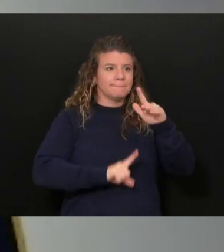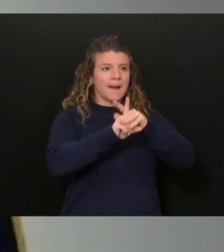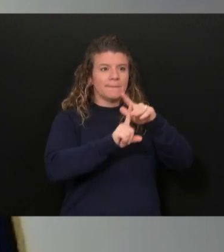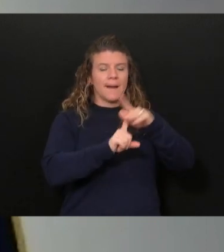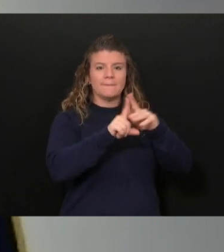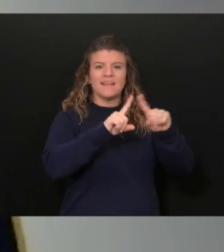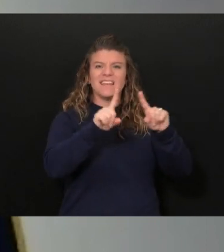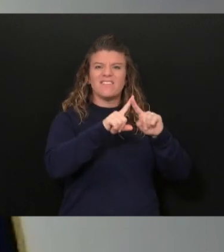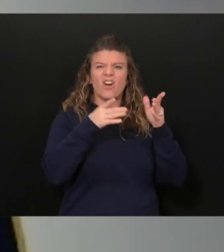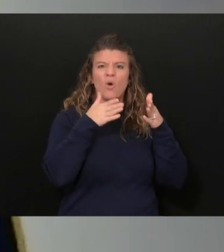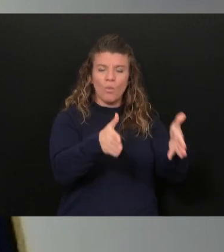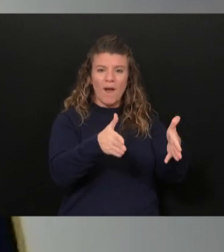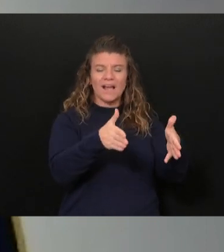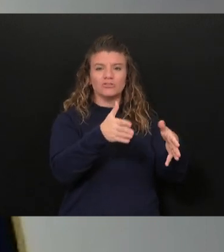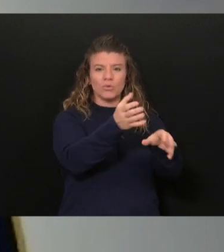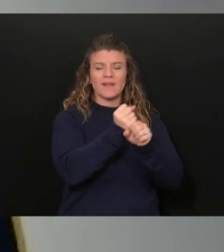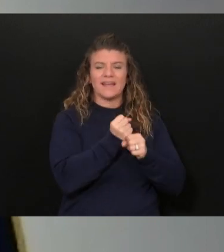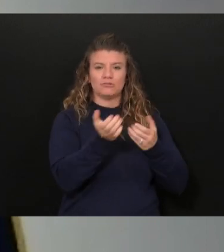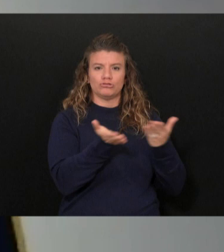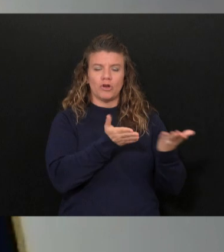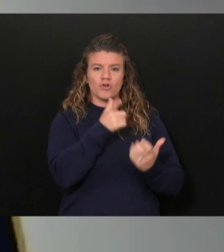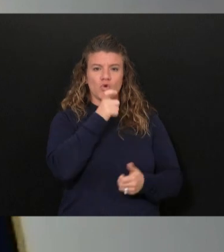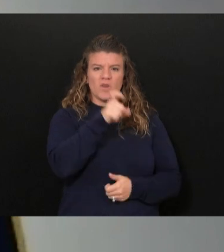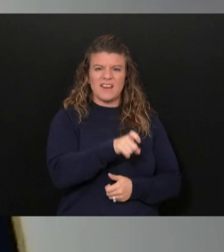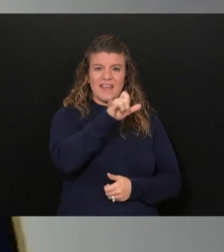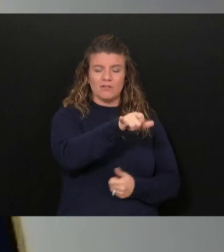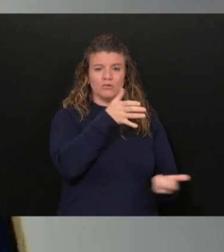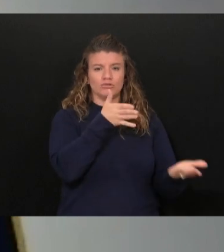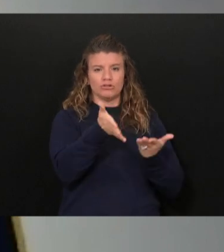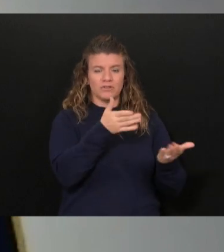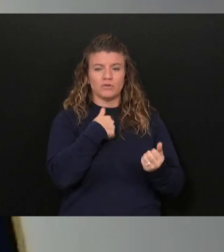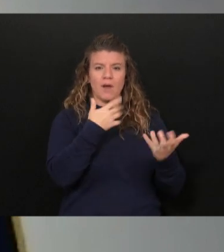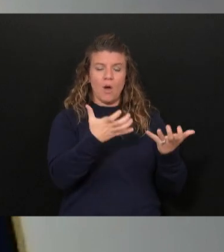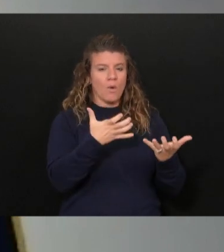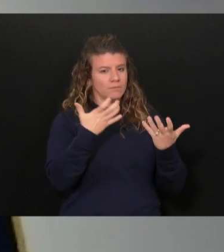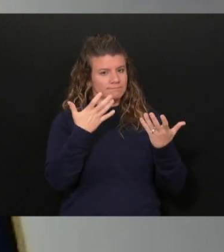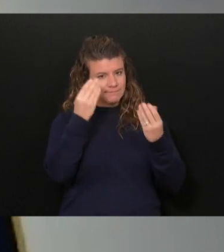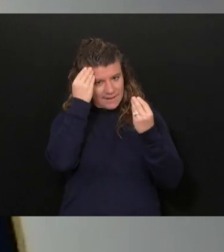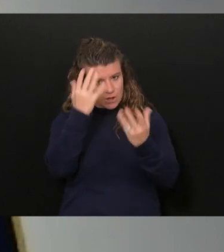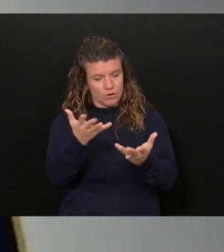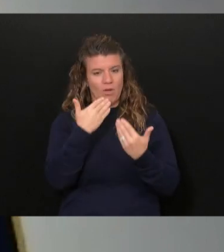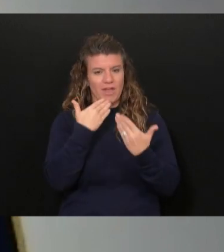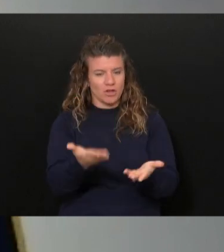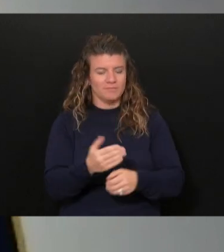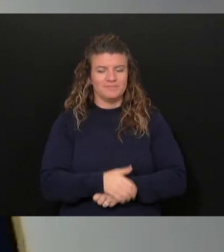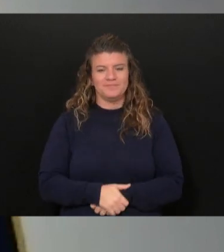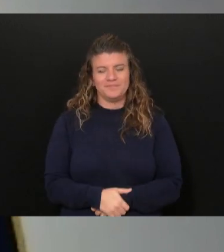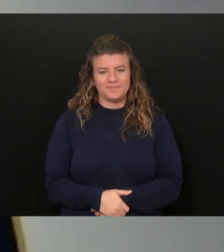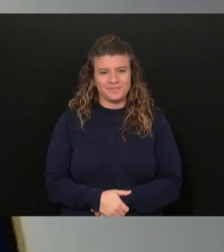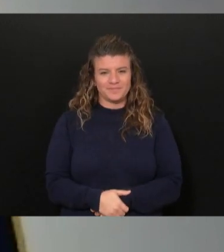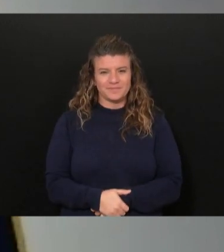to get people services that need those services. So I just wanted to toss that out there. Thank you.